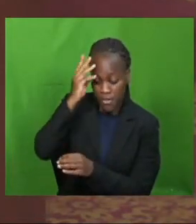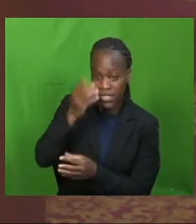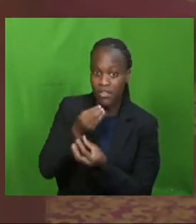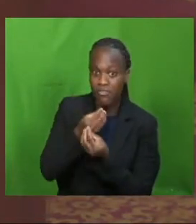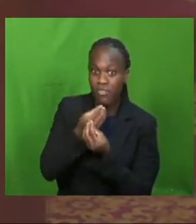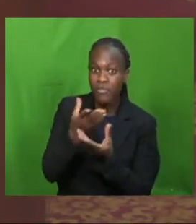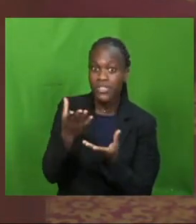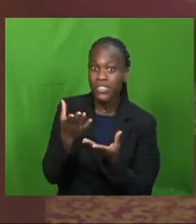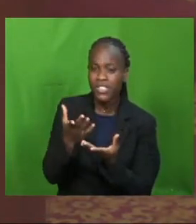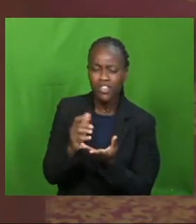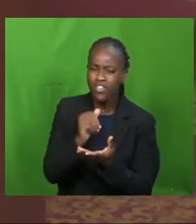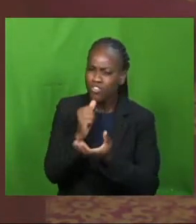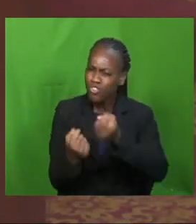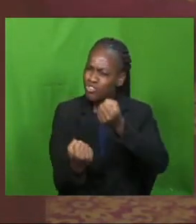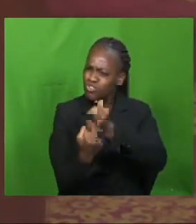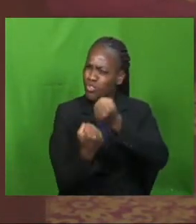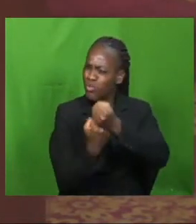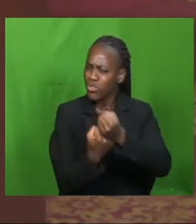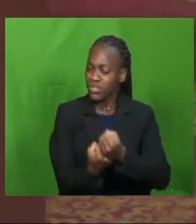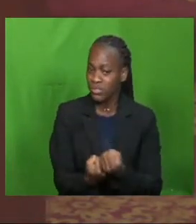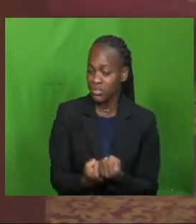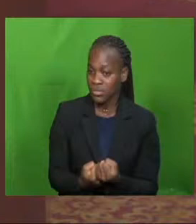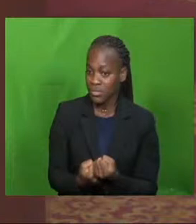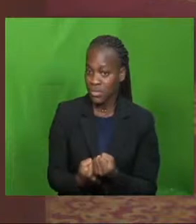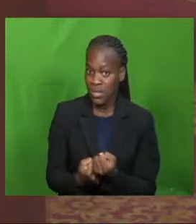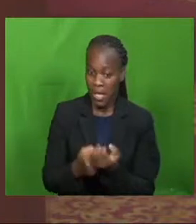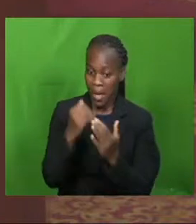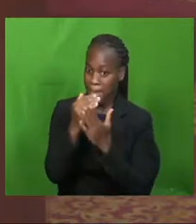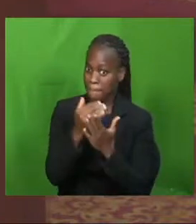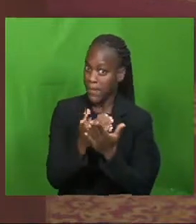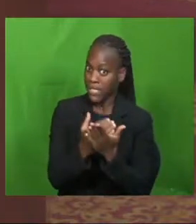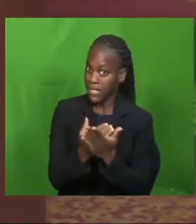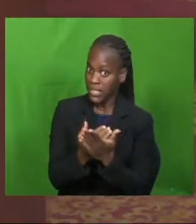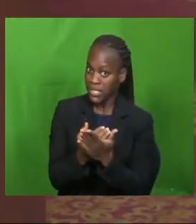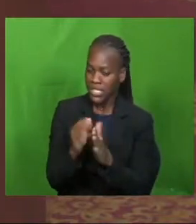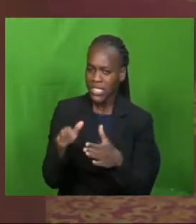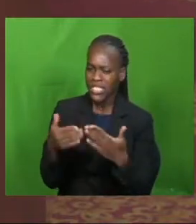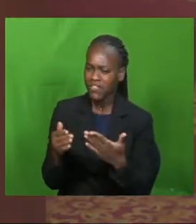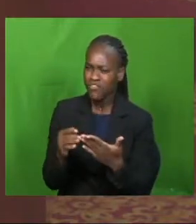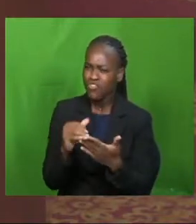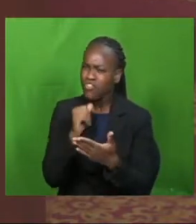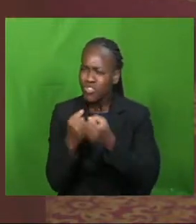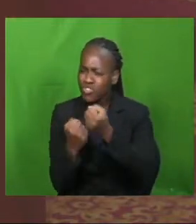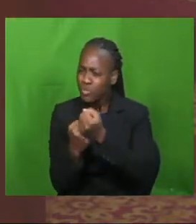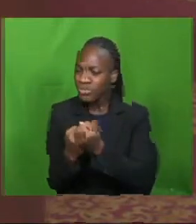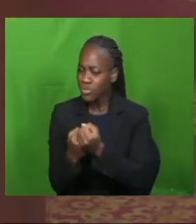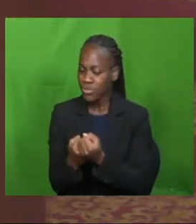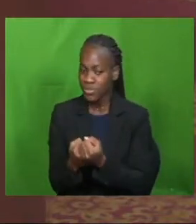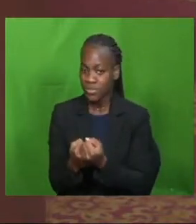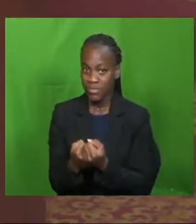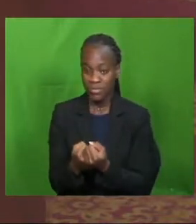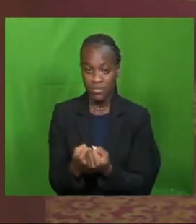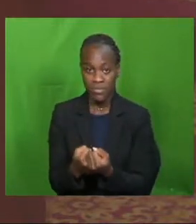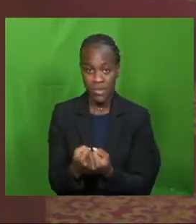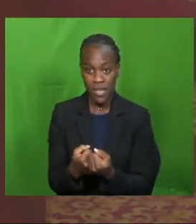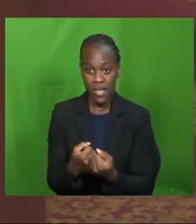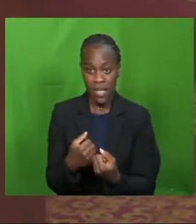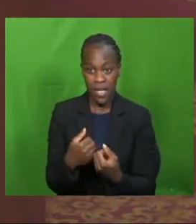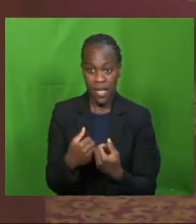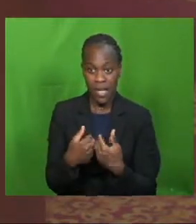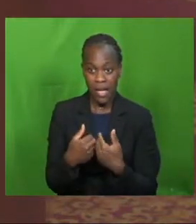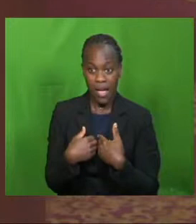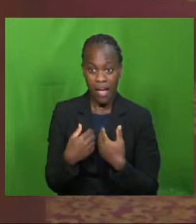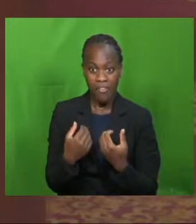funded in terms of budgetary allocation. So they have a paucity of resources at their disposal.